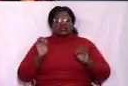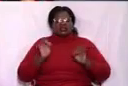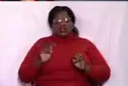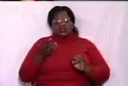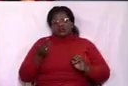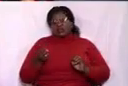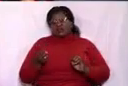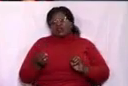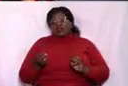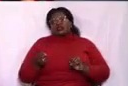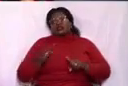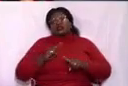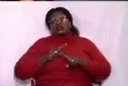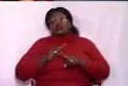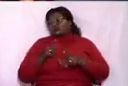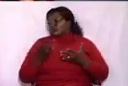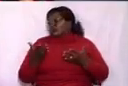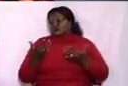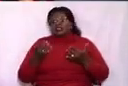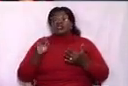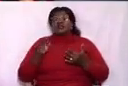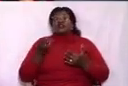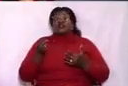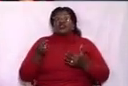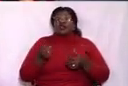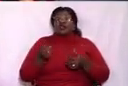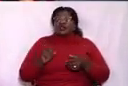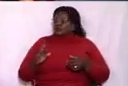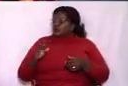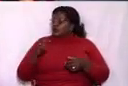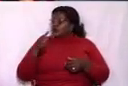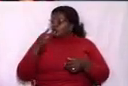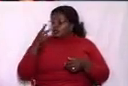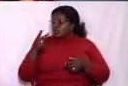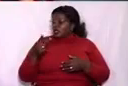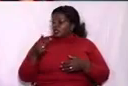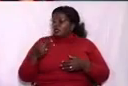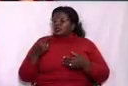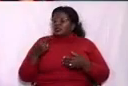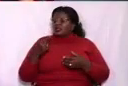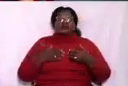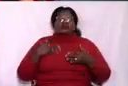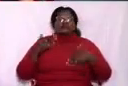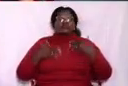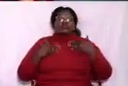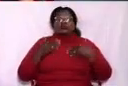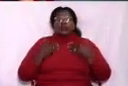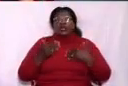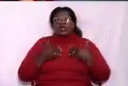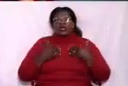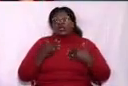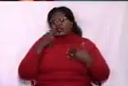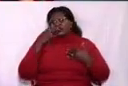we? Because I would have loved to play that. Now, also tell me